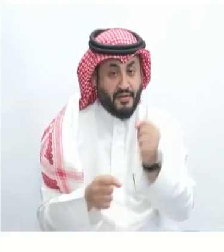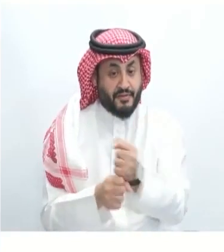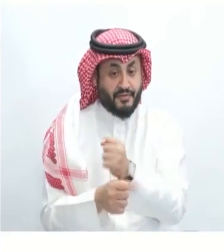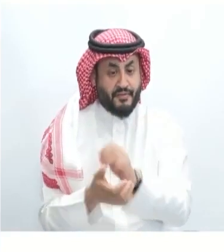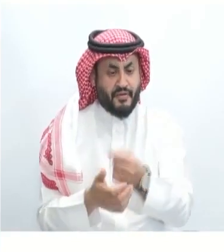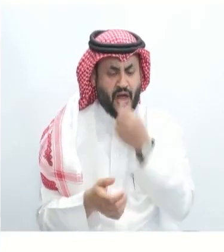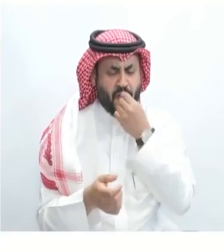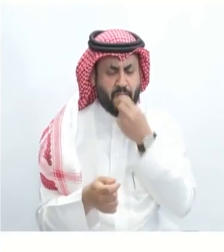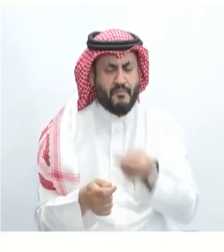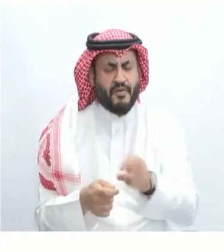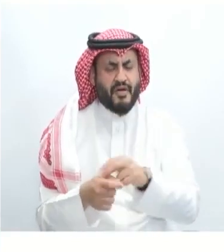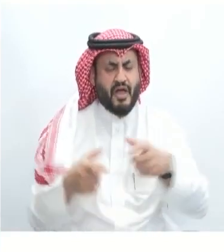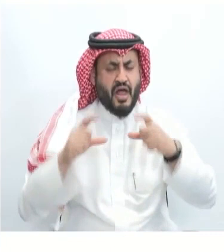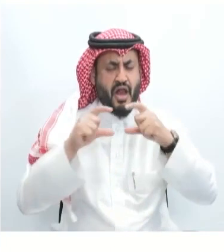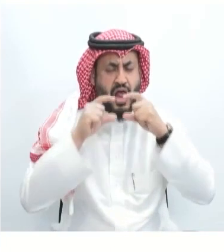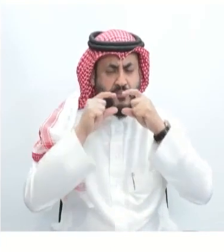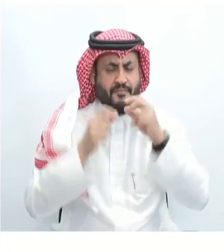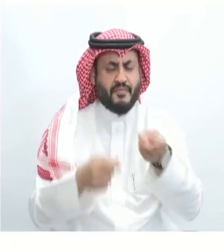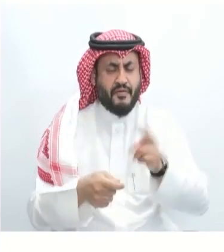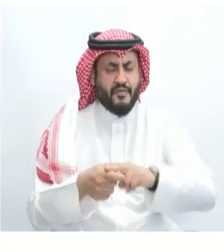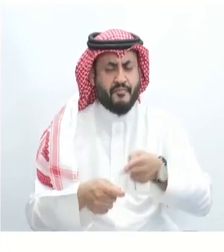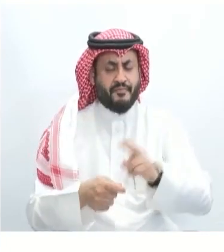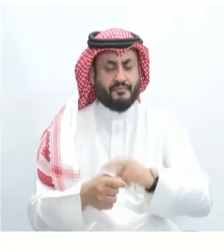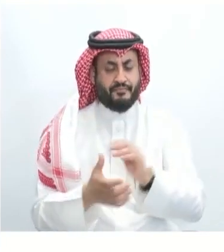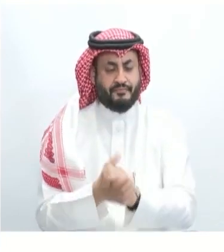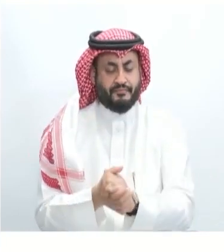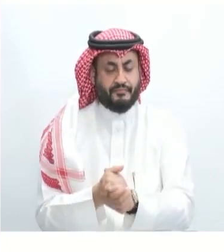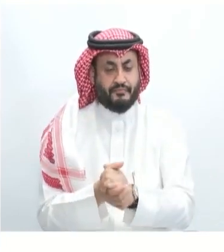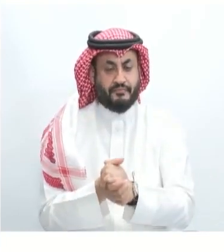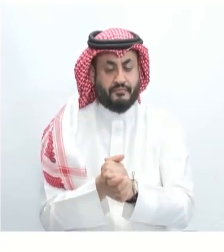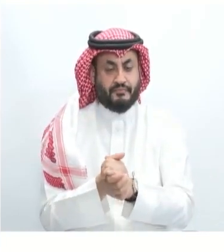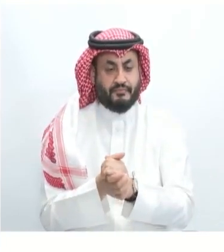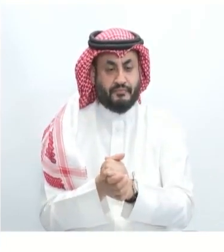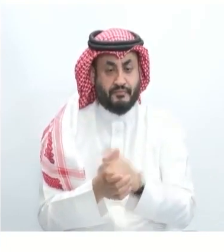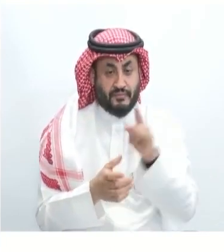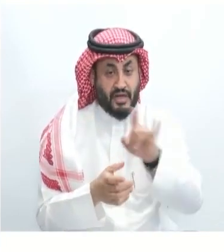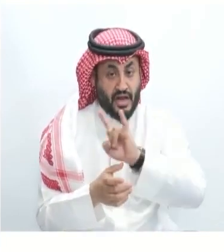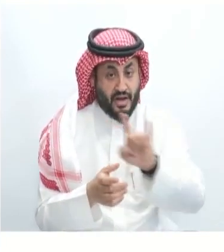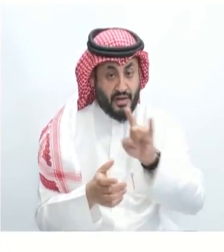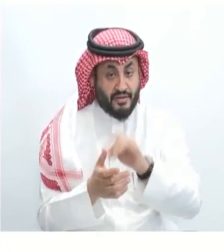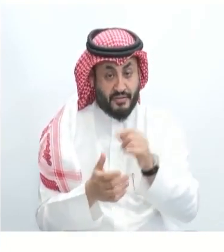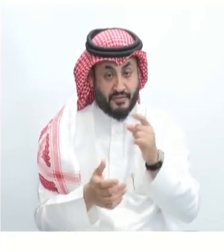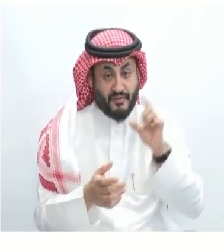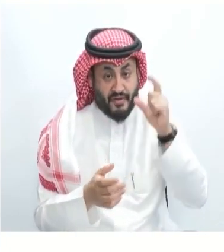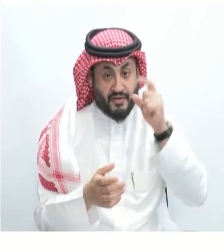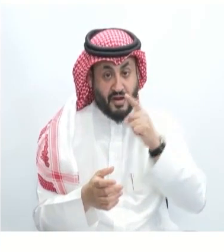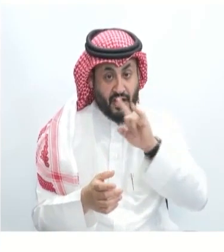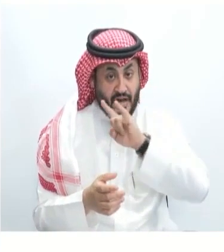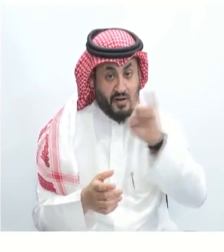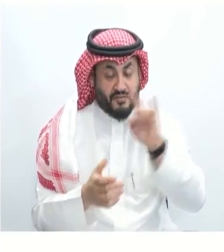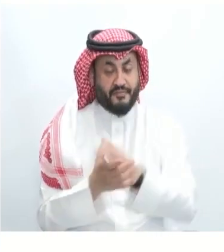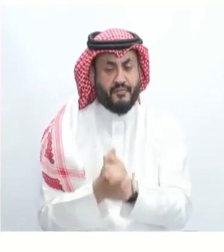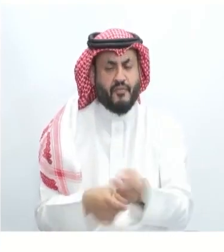eat too much junk food. I shouldn't eat too